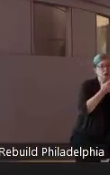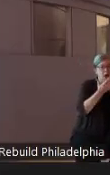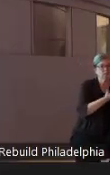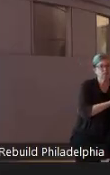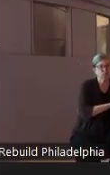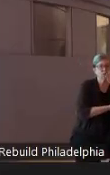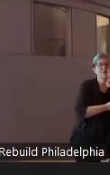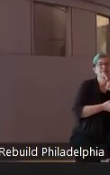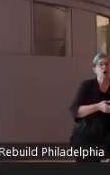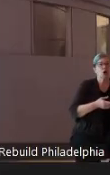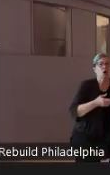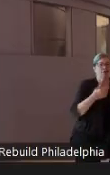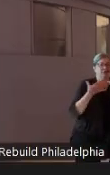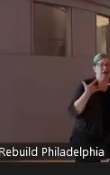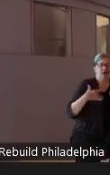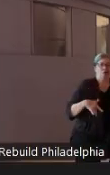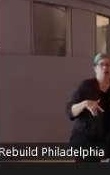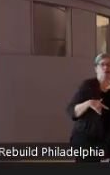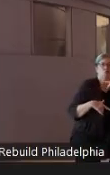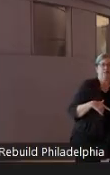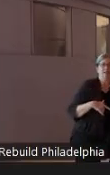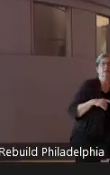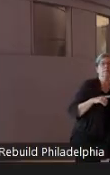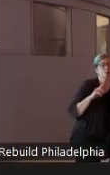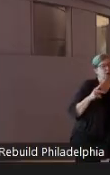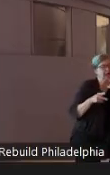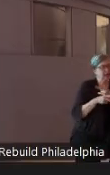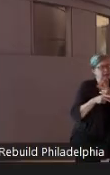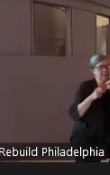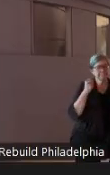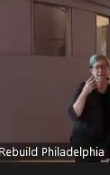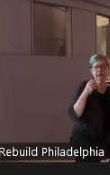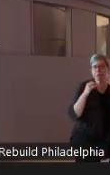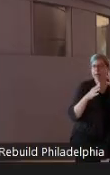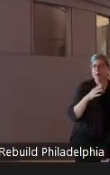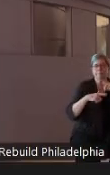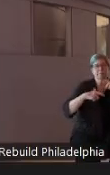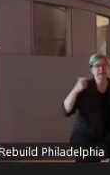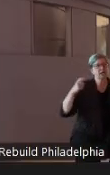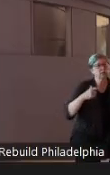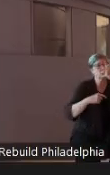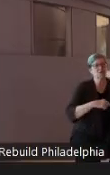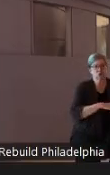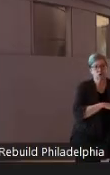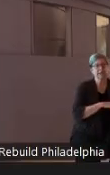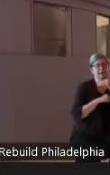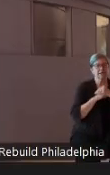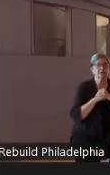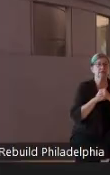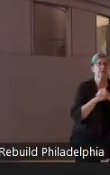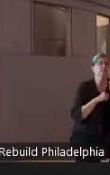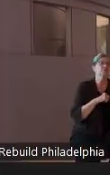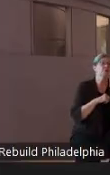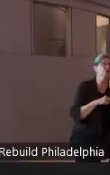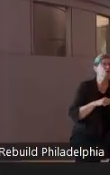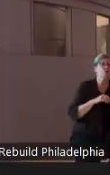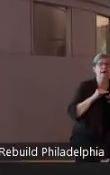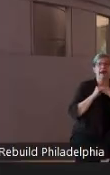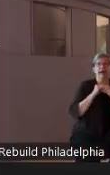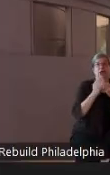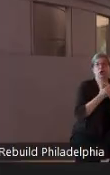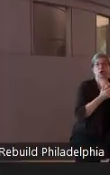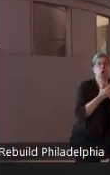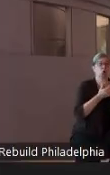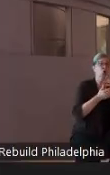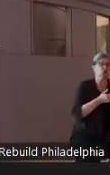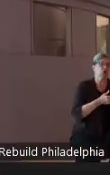of those really large, beautiful trees. And we're working hard to do that. Then we're also adding a lot of new